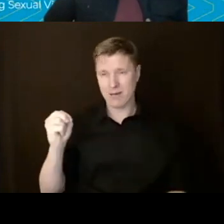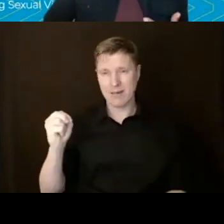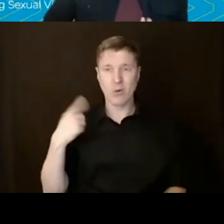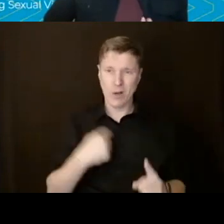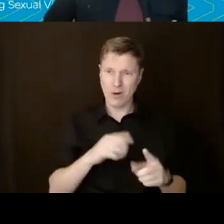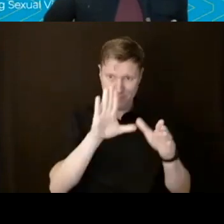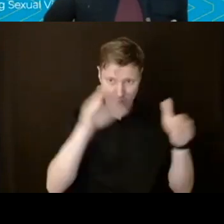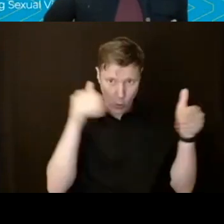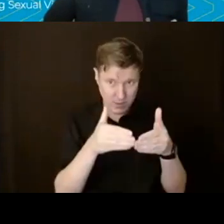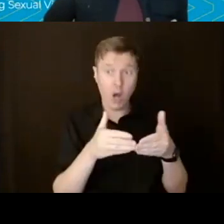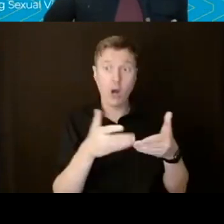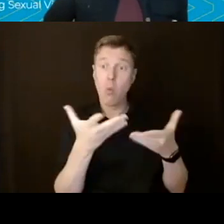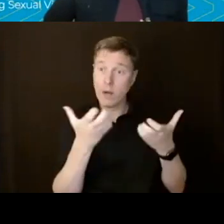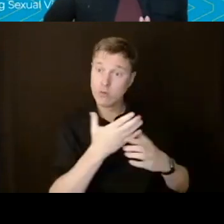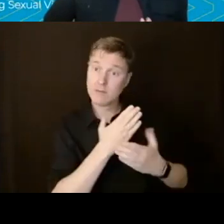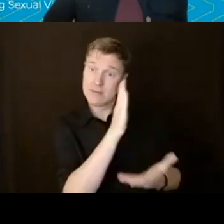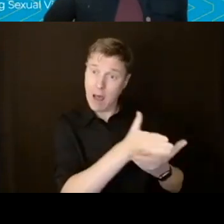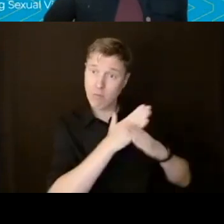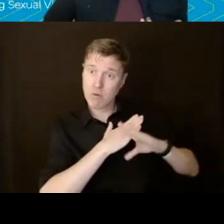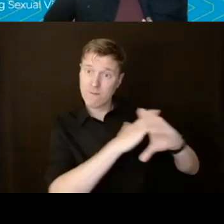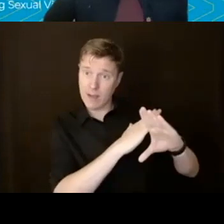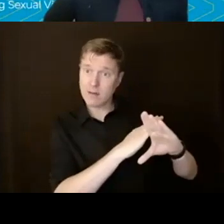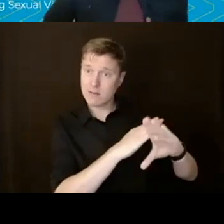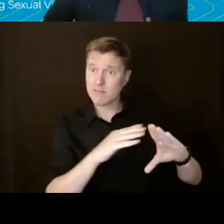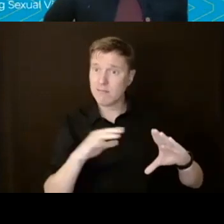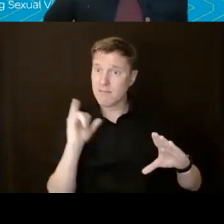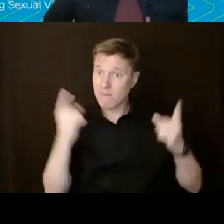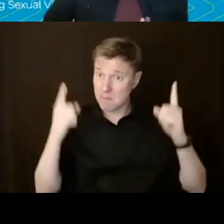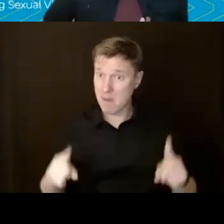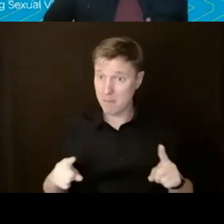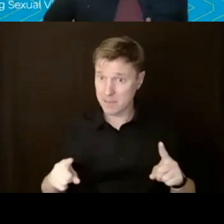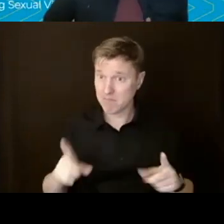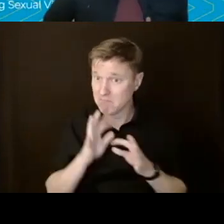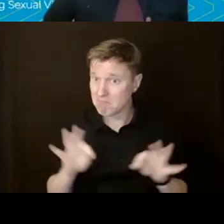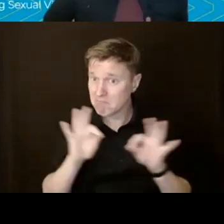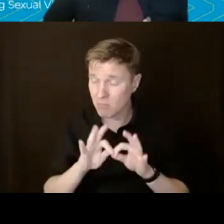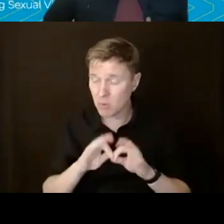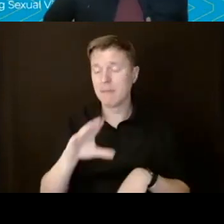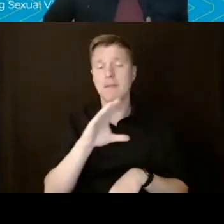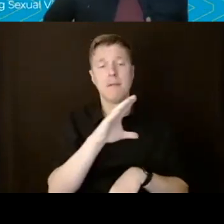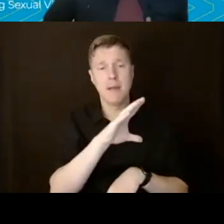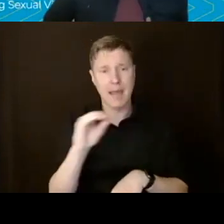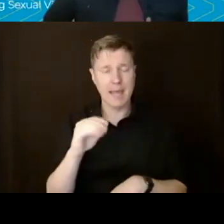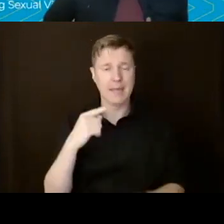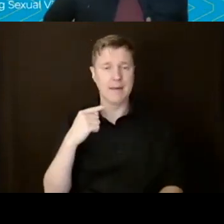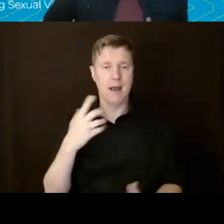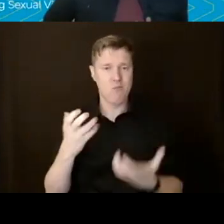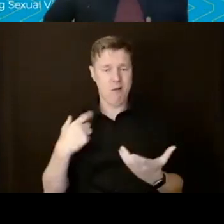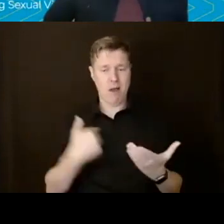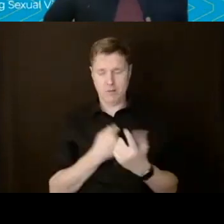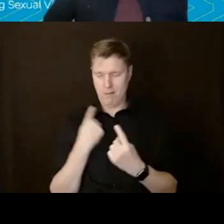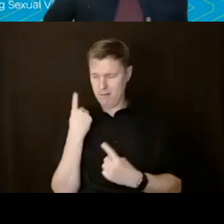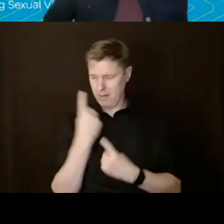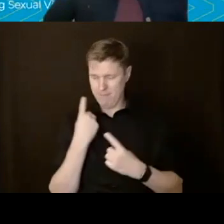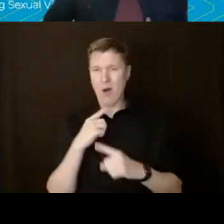on stopping and preventing sexual violence, which is so critical. And I also want us to think about, and Janae